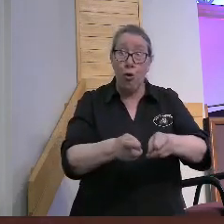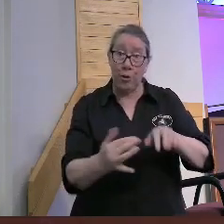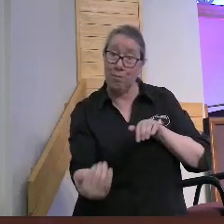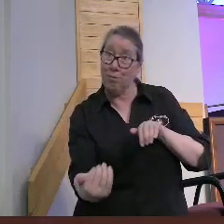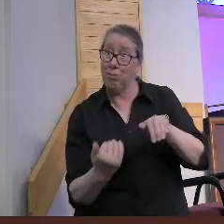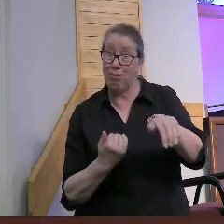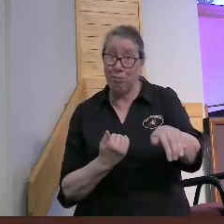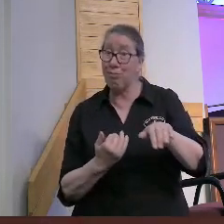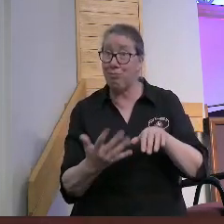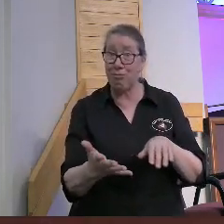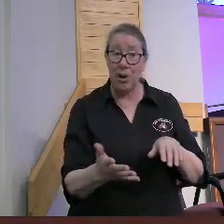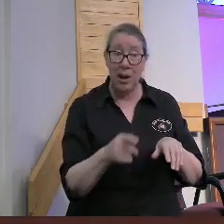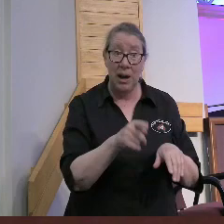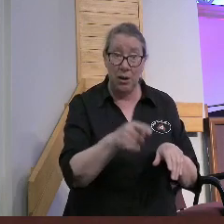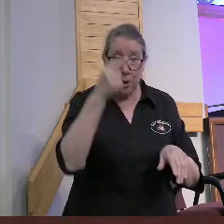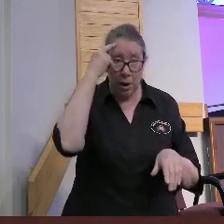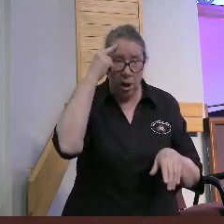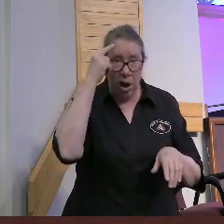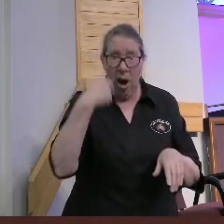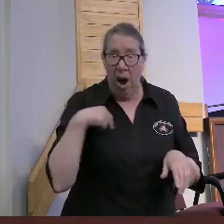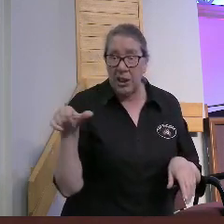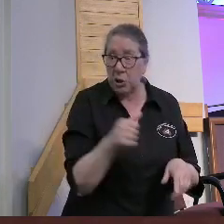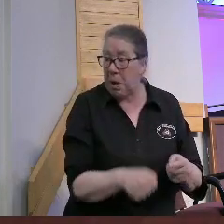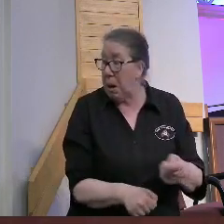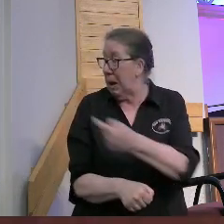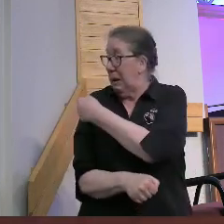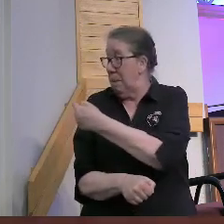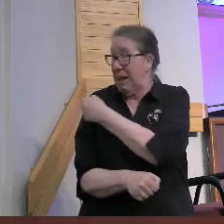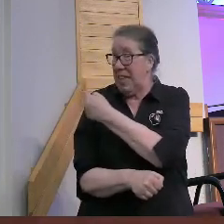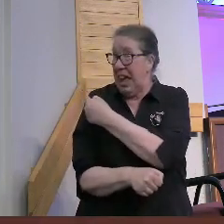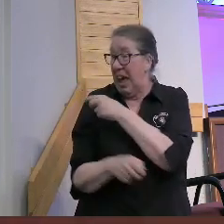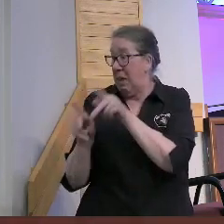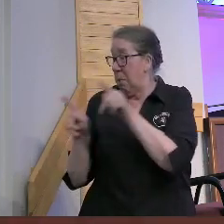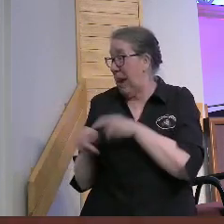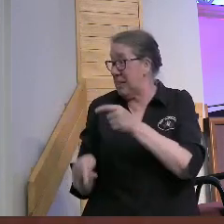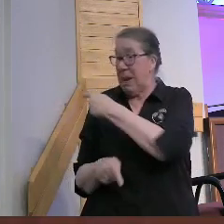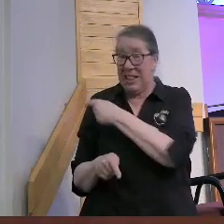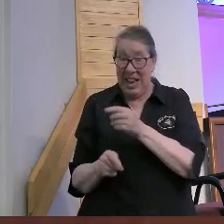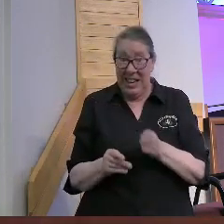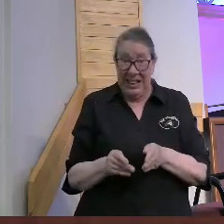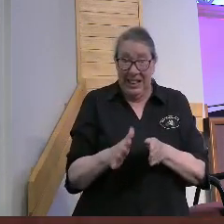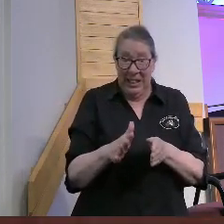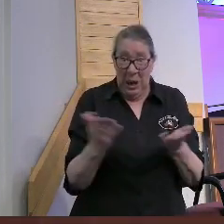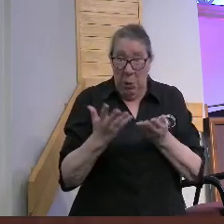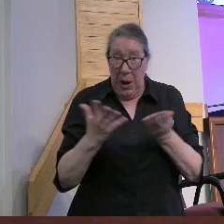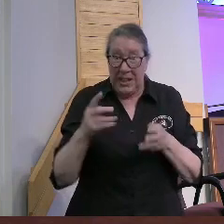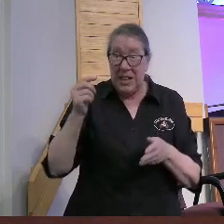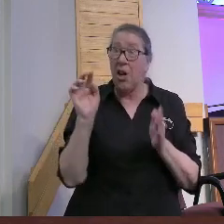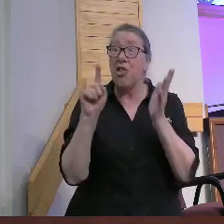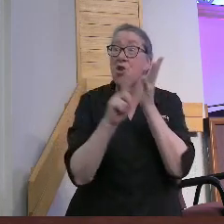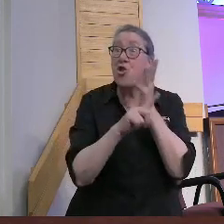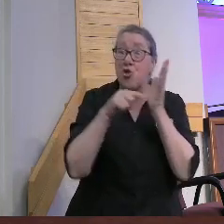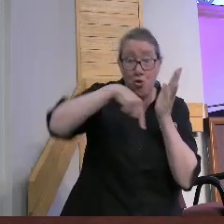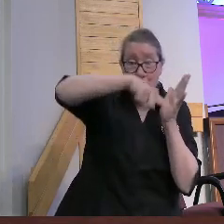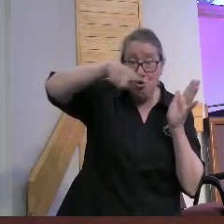afternoon for service at 4 p.m. and there's a dual carriageway, and what happens is there's a turnoff that goes to